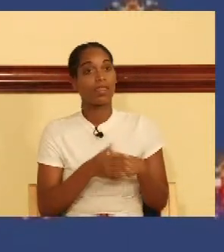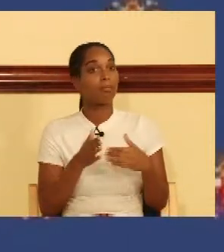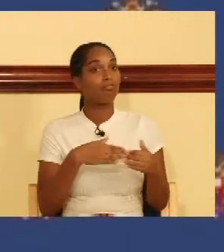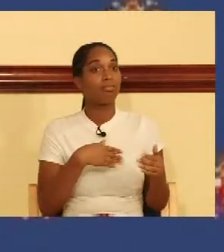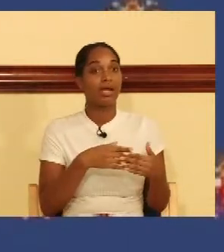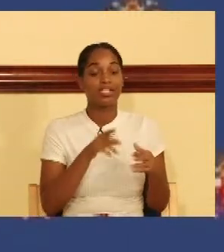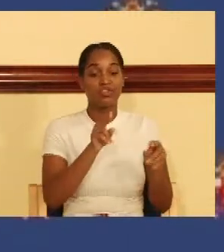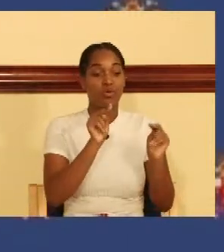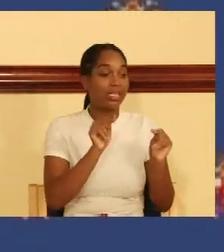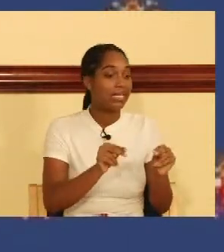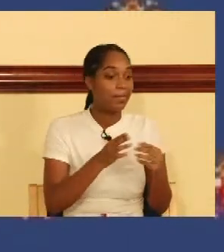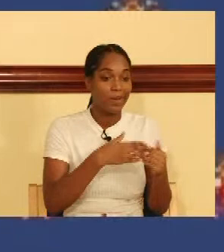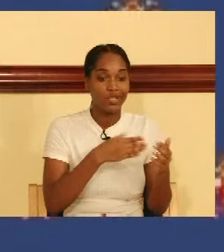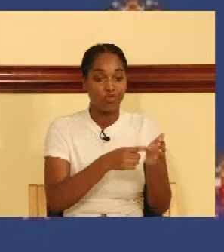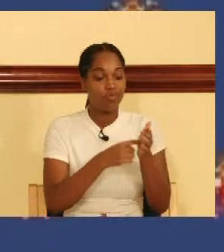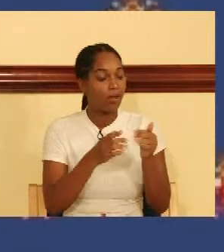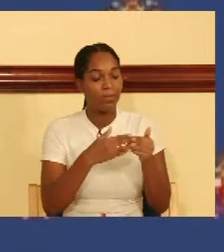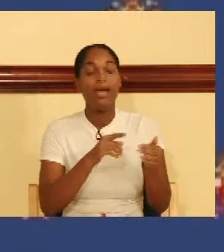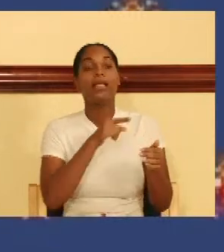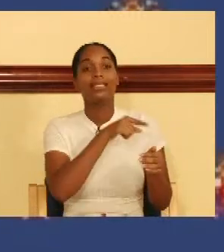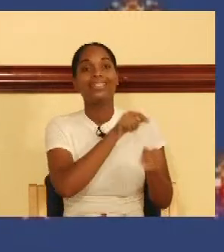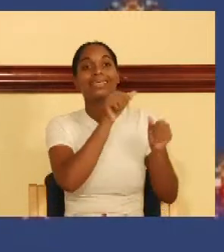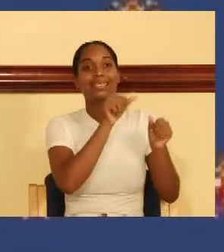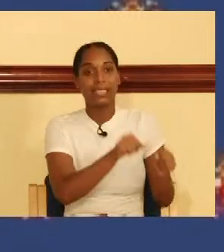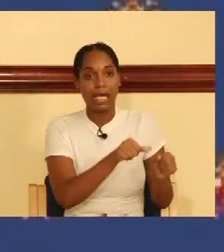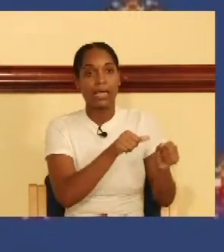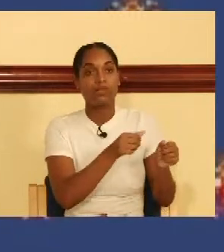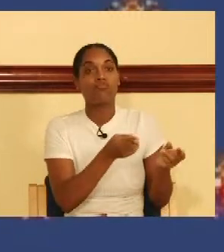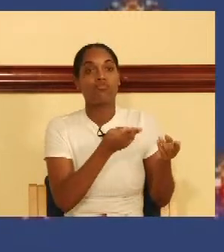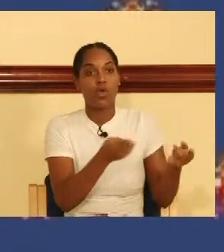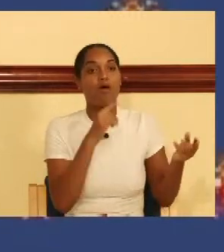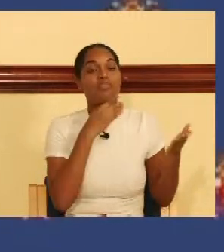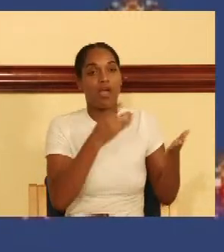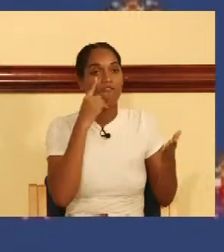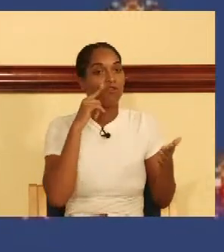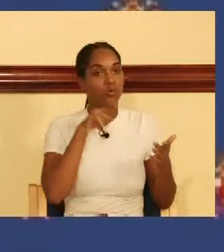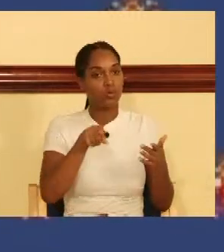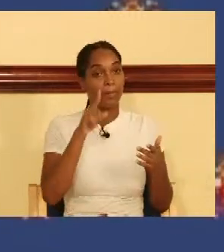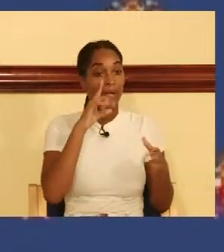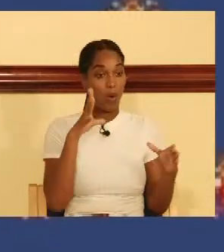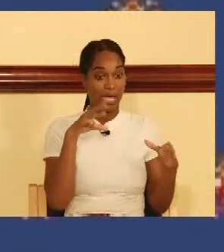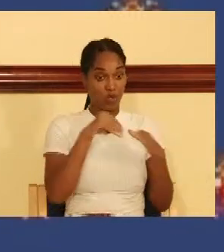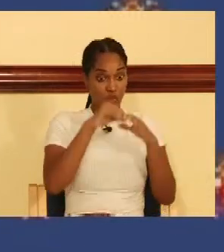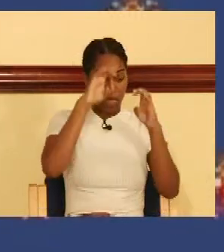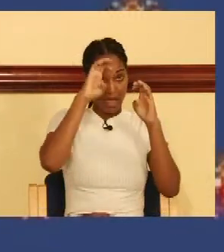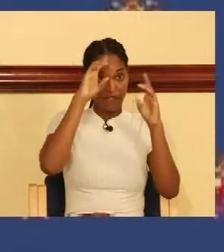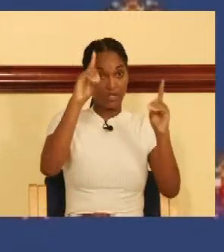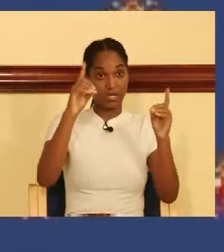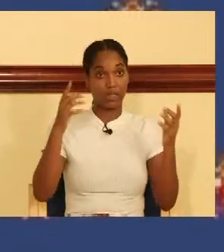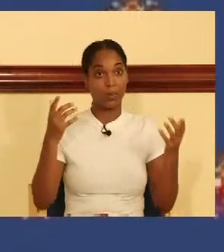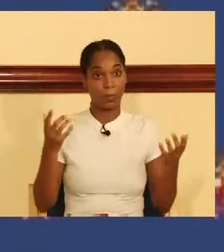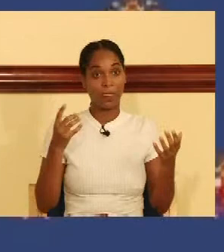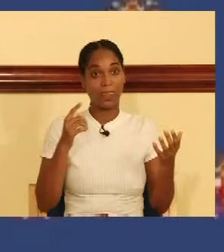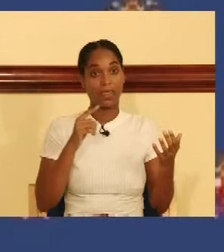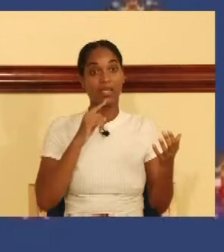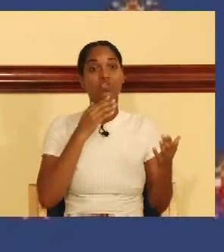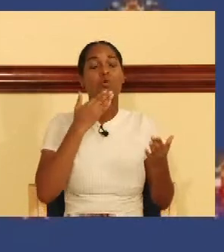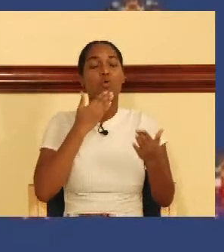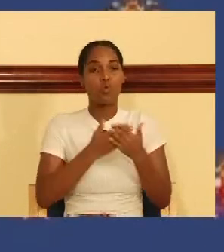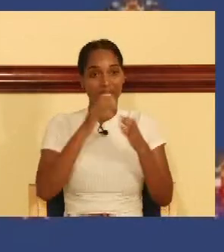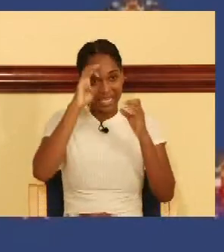their needs. Every single learner is being catered to, because inclusive education is good education